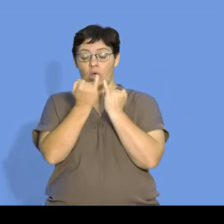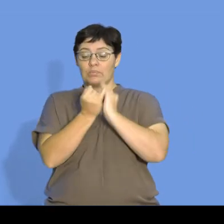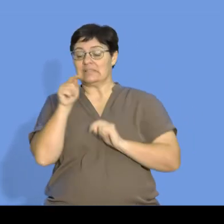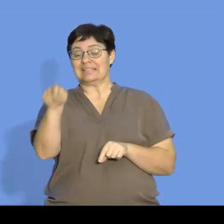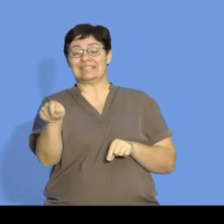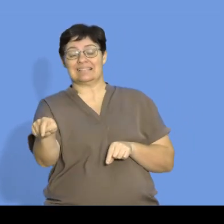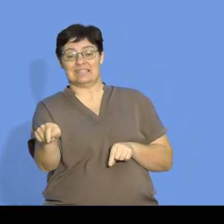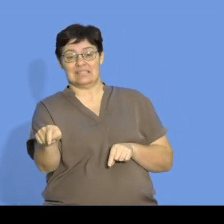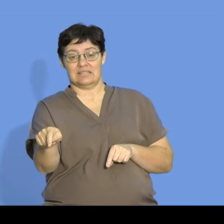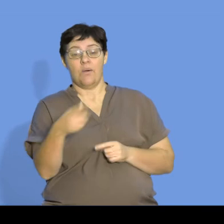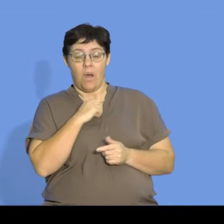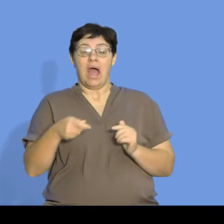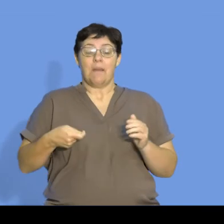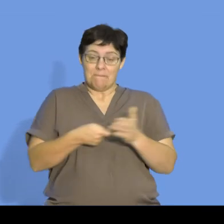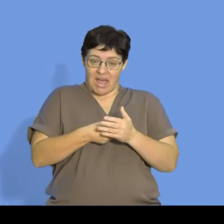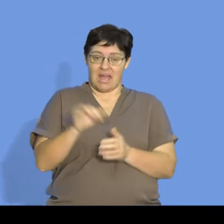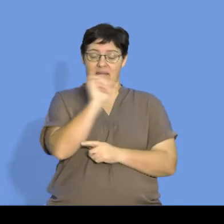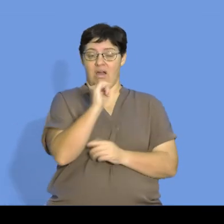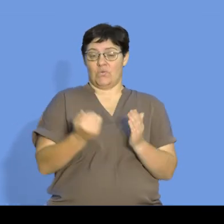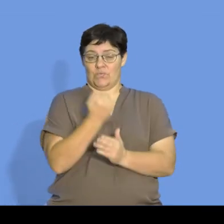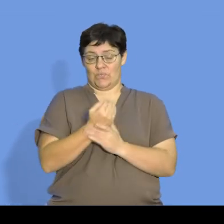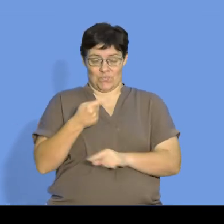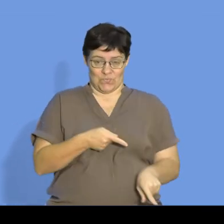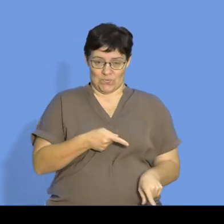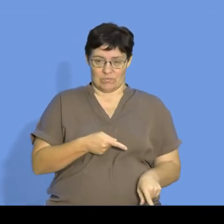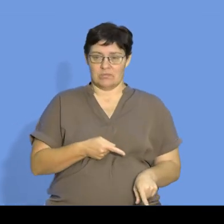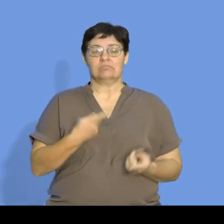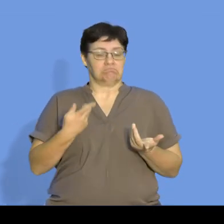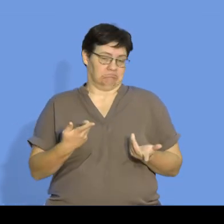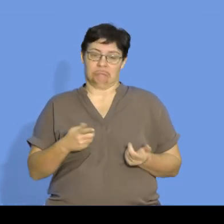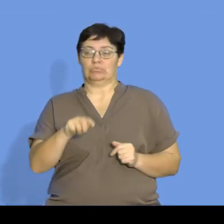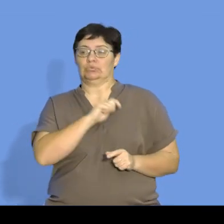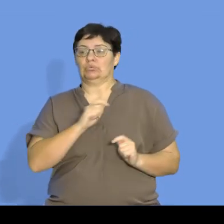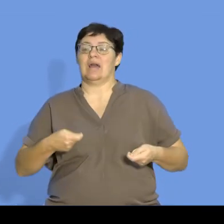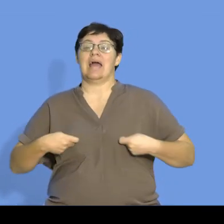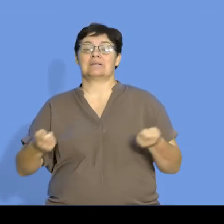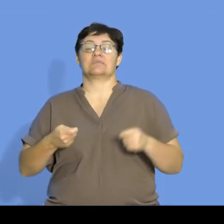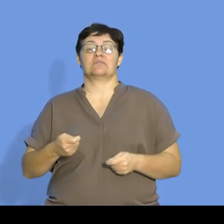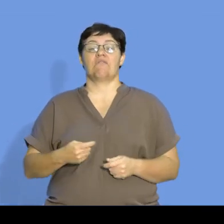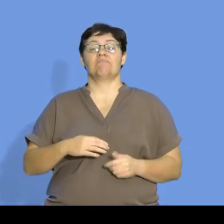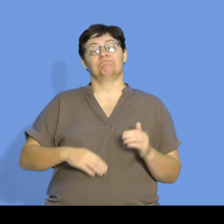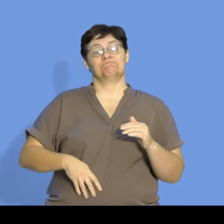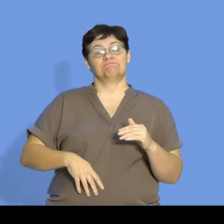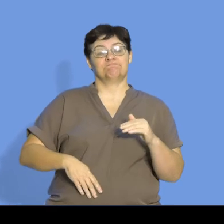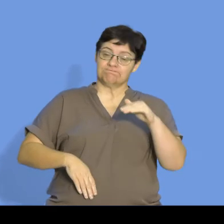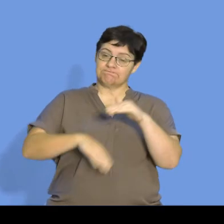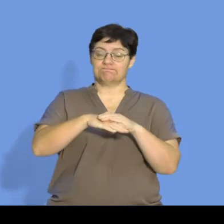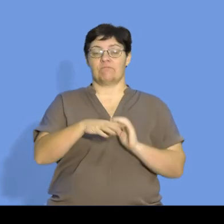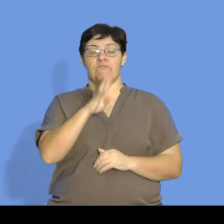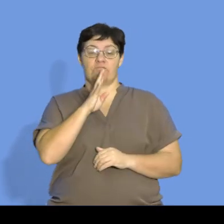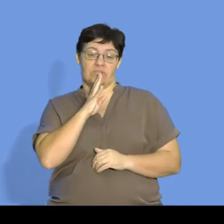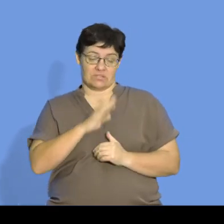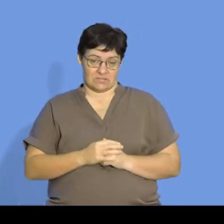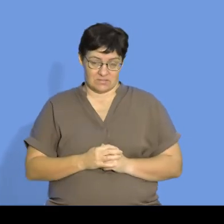of the competition, because of the new vehicle that you bought, clearly you can see the expenses went up to 4,000